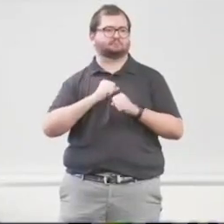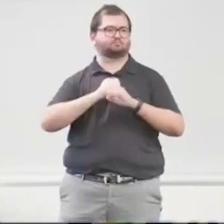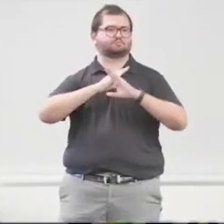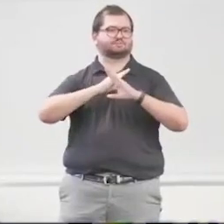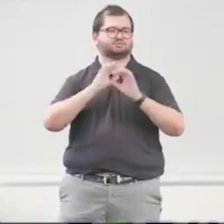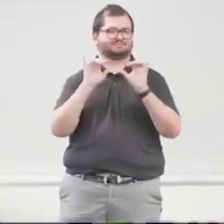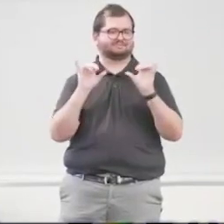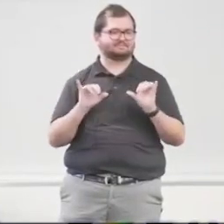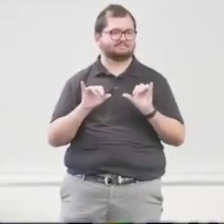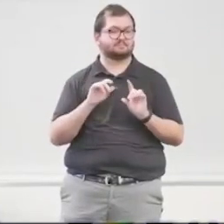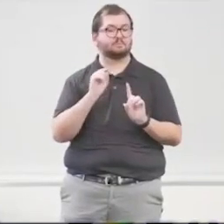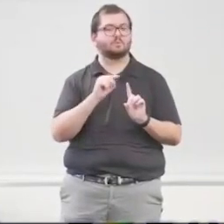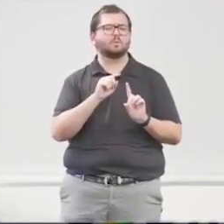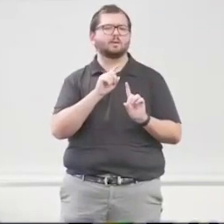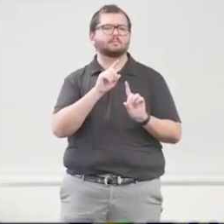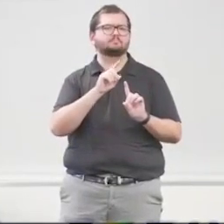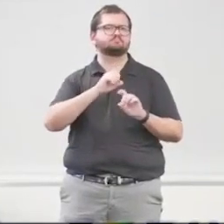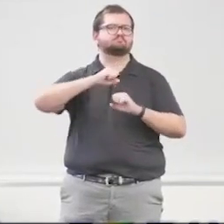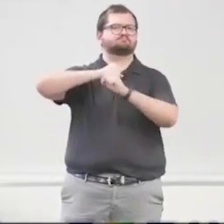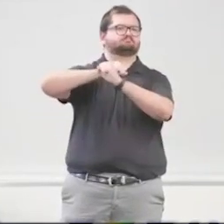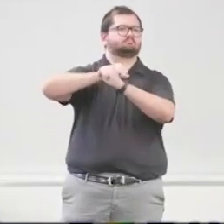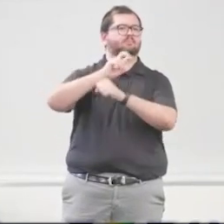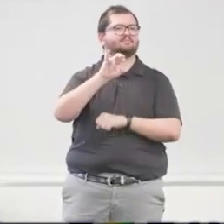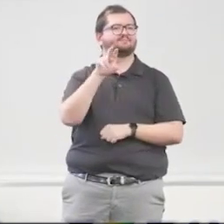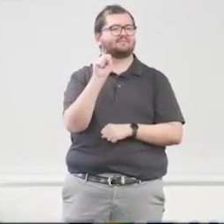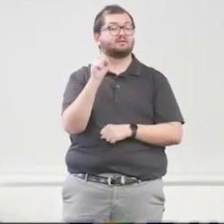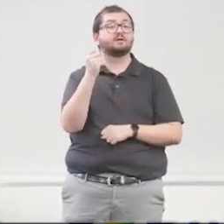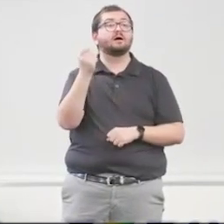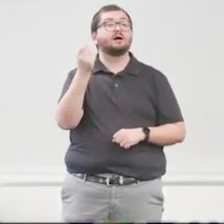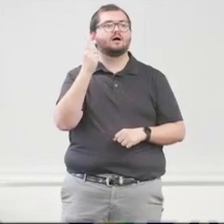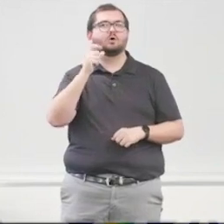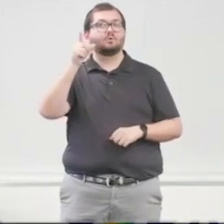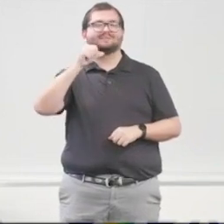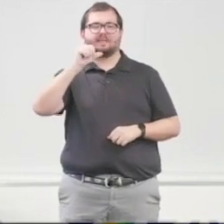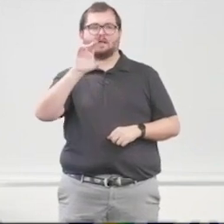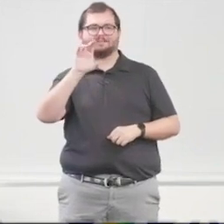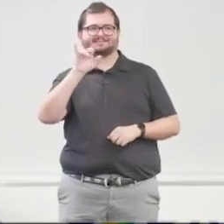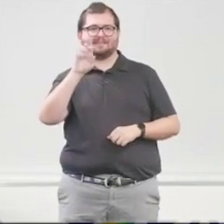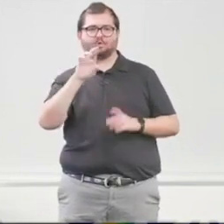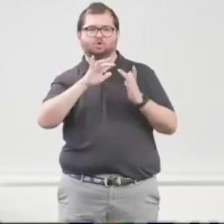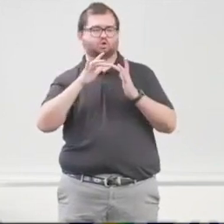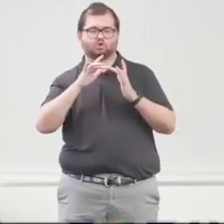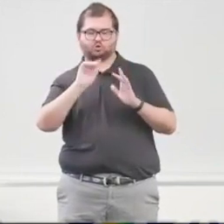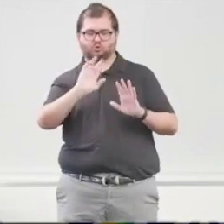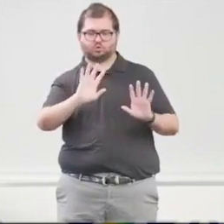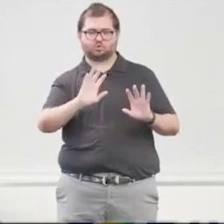Systems, basically, it's an antivirus, but it's advanced antivirus. It was not a cyber event, by the way. What it was